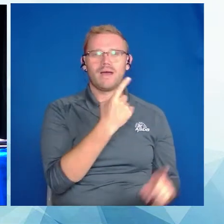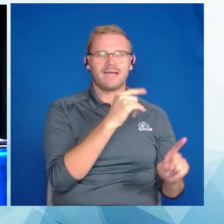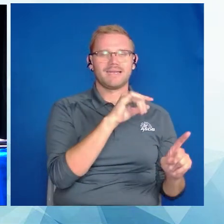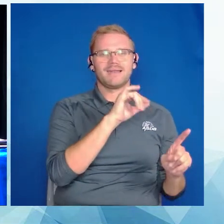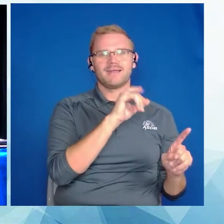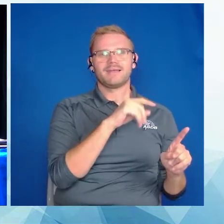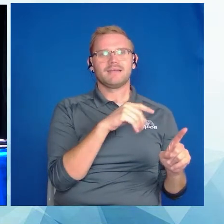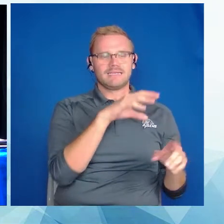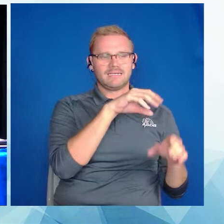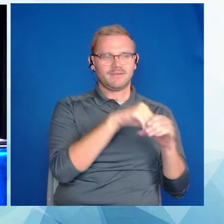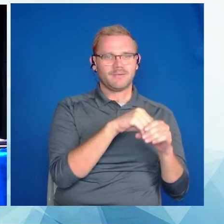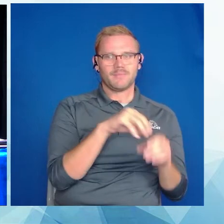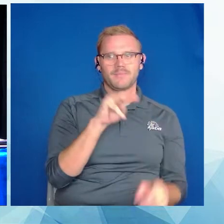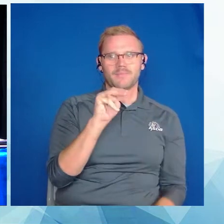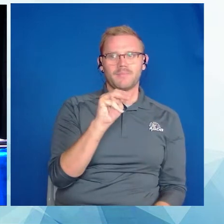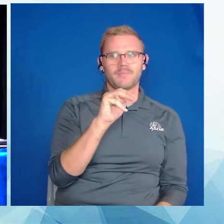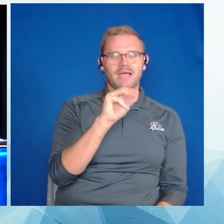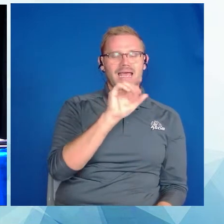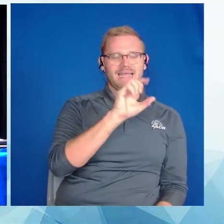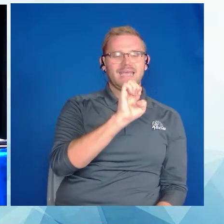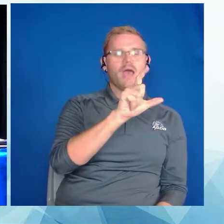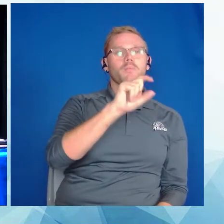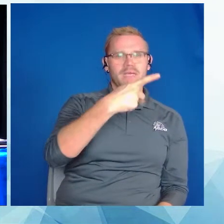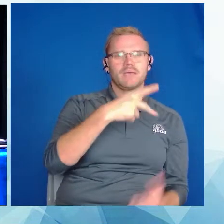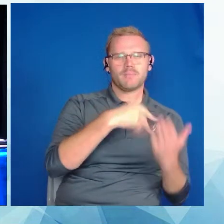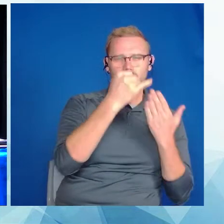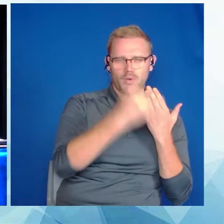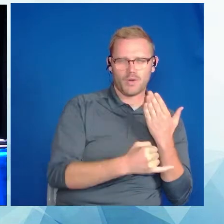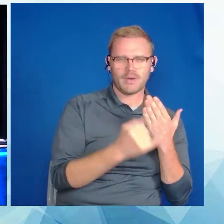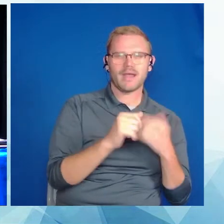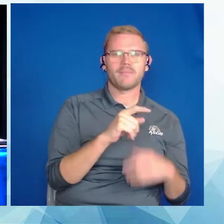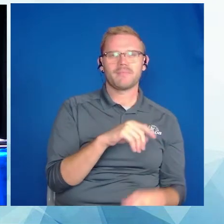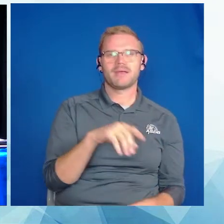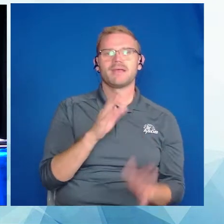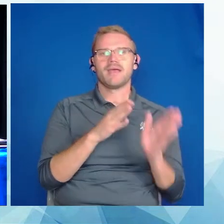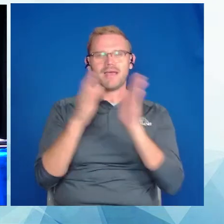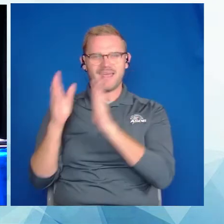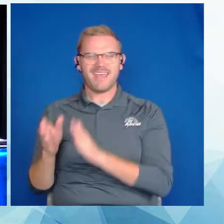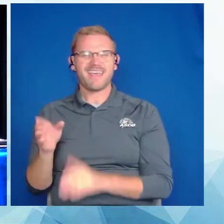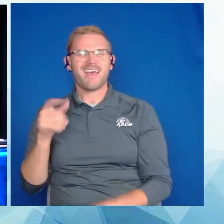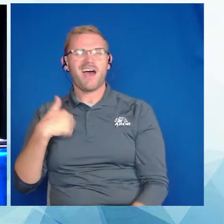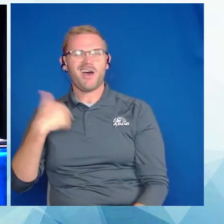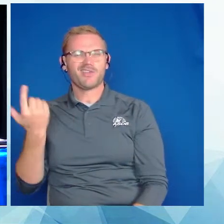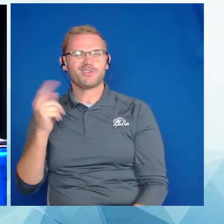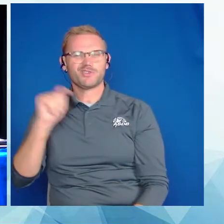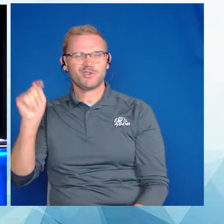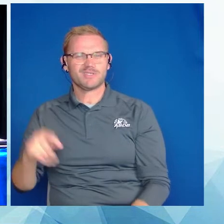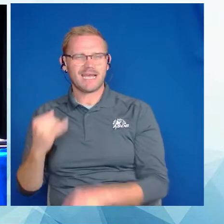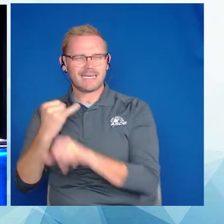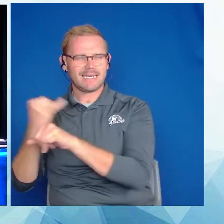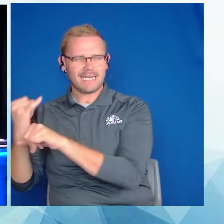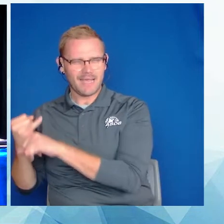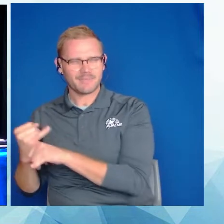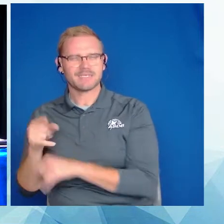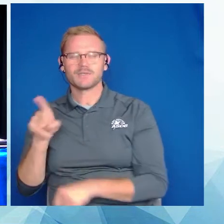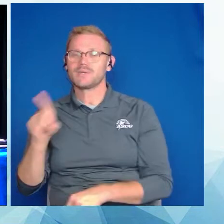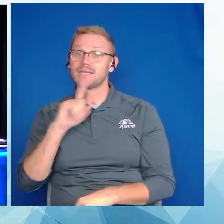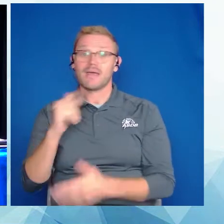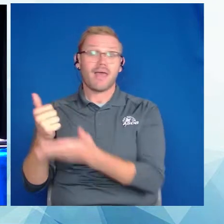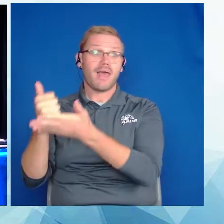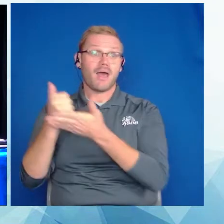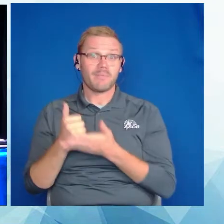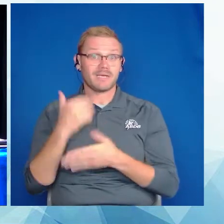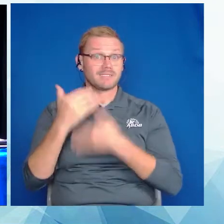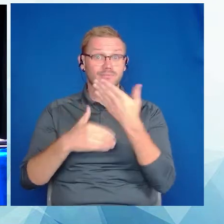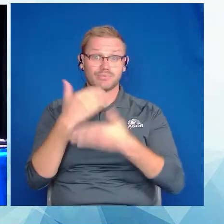Maureen Galucci, and there are two at the campuses, Kim Akins and Abby Wagner, for helping us eat these frogs as we